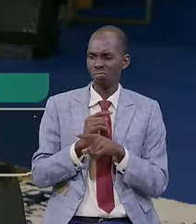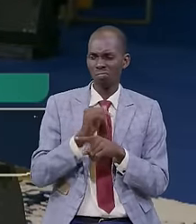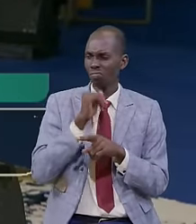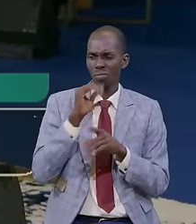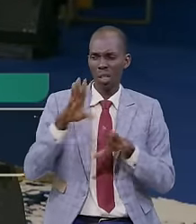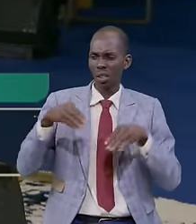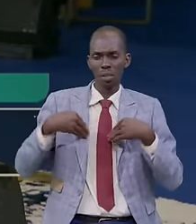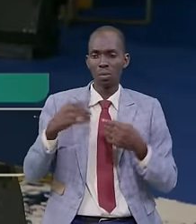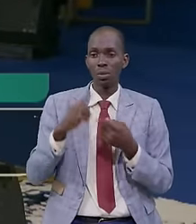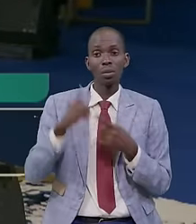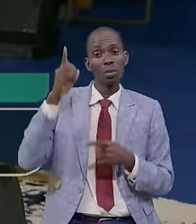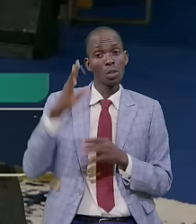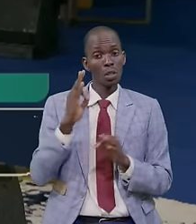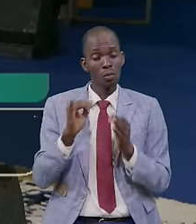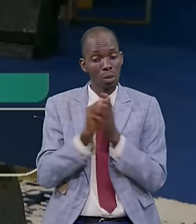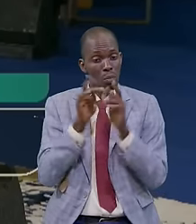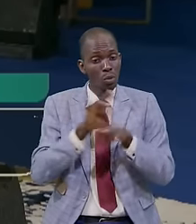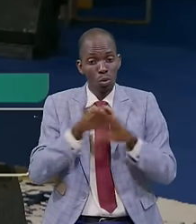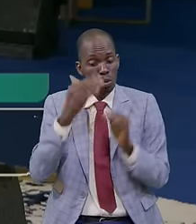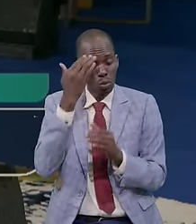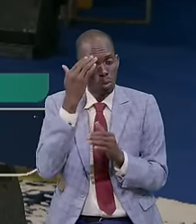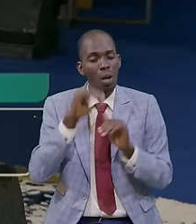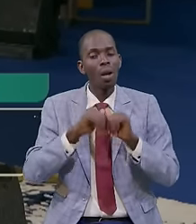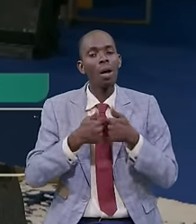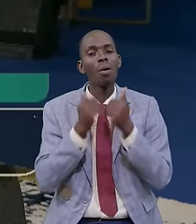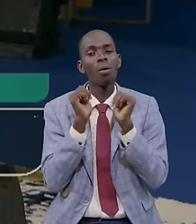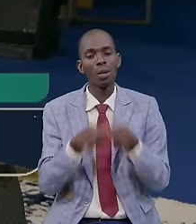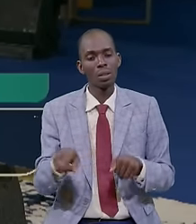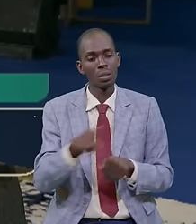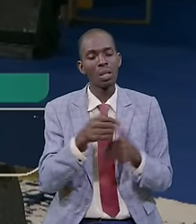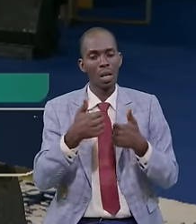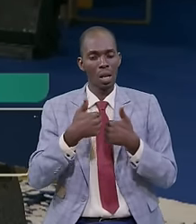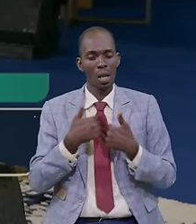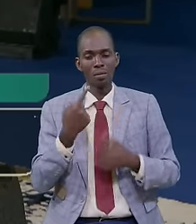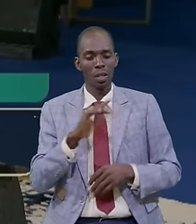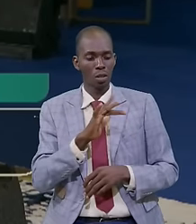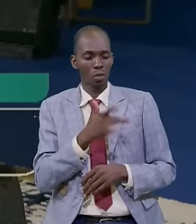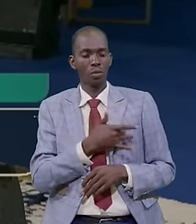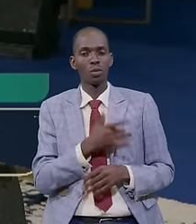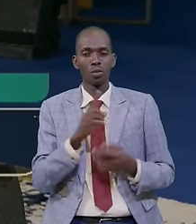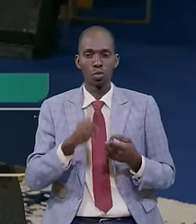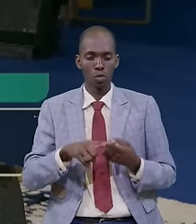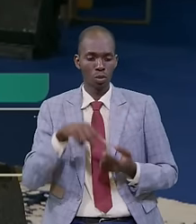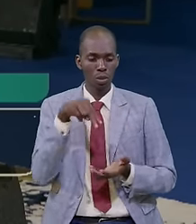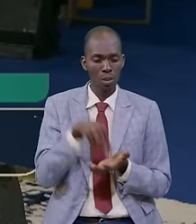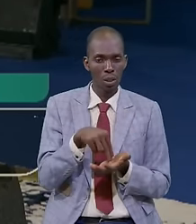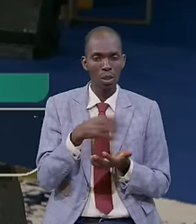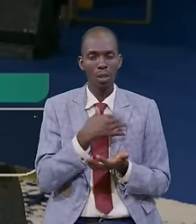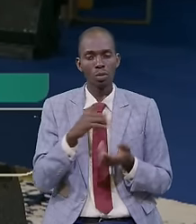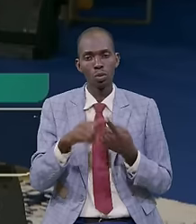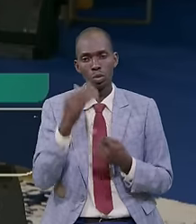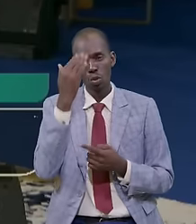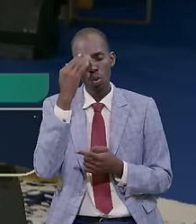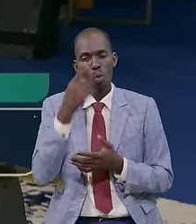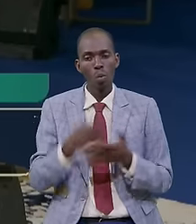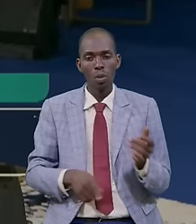unacceptable to God, how does he have the conviction to stand and to know what he's standing